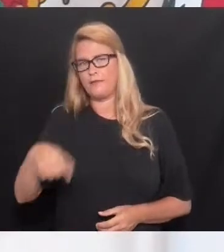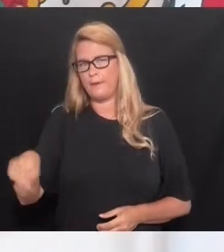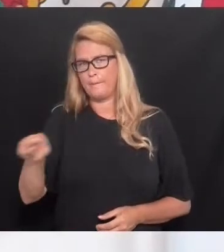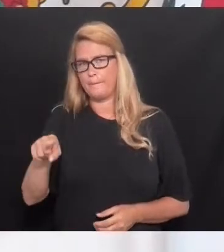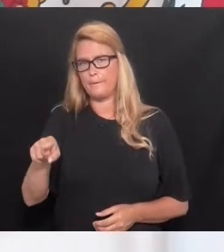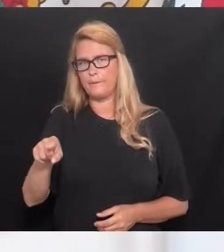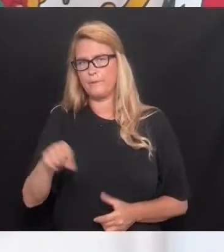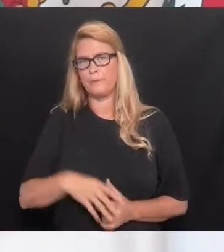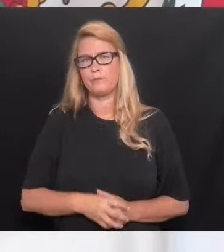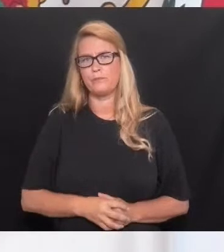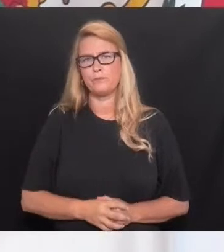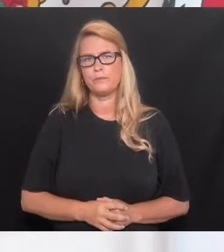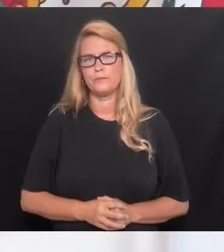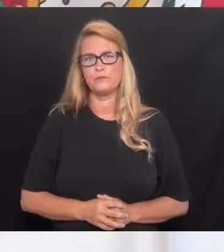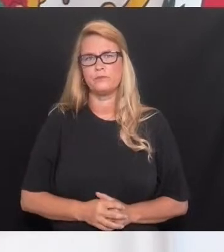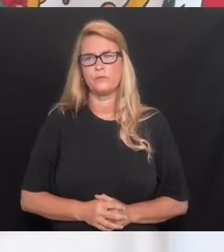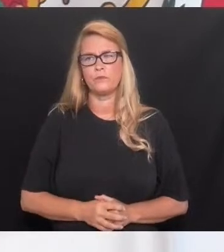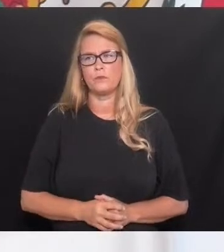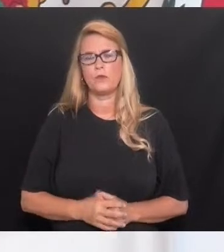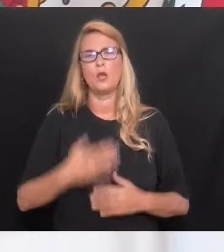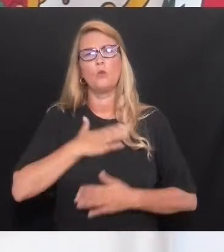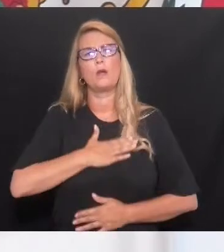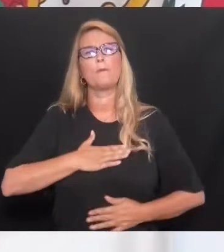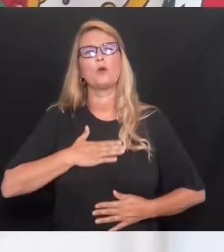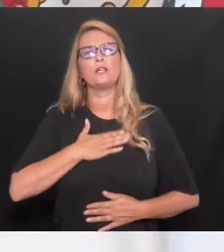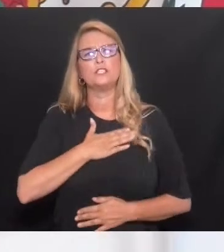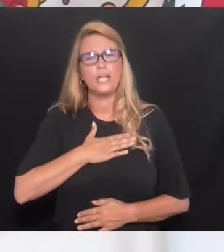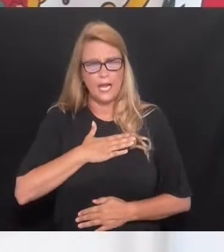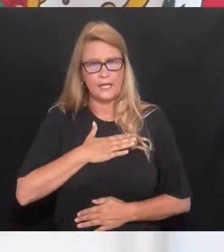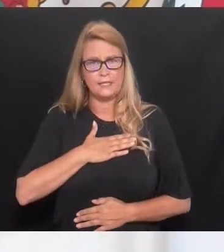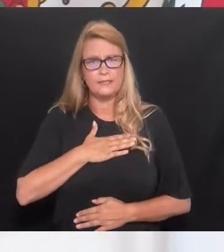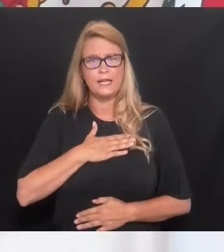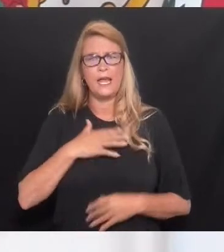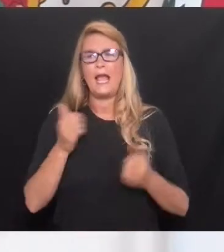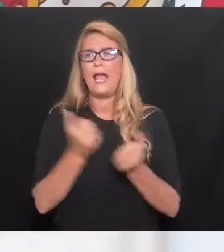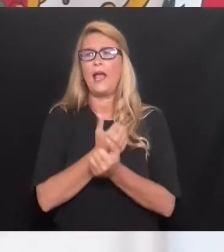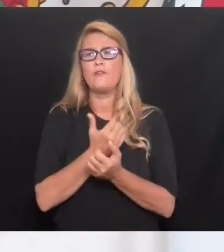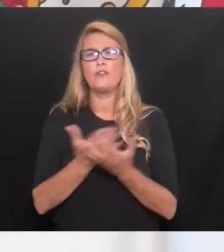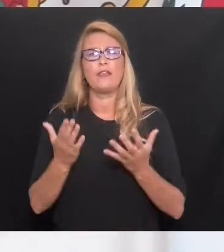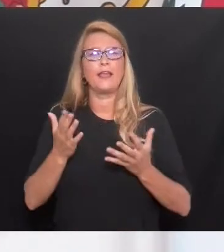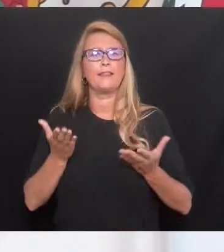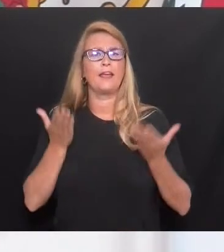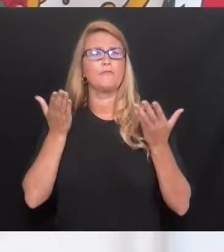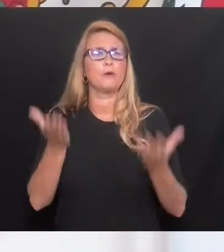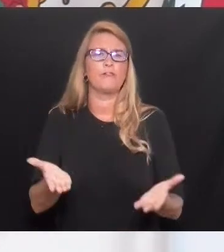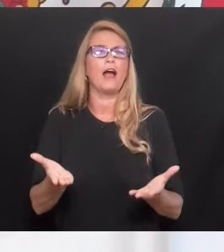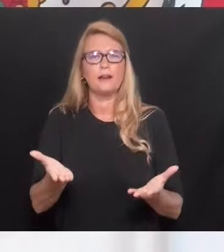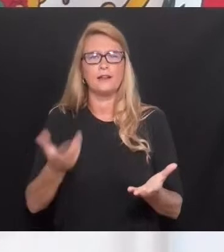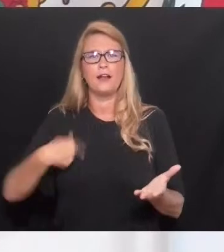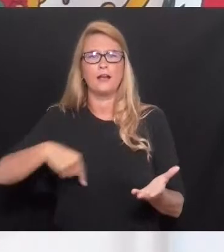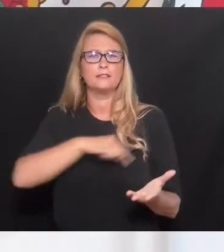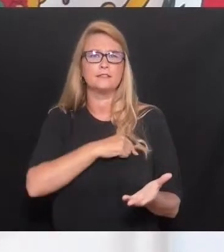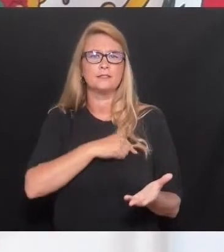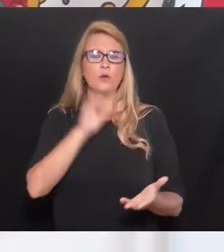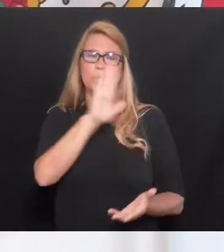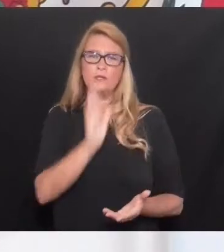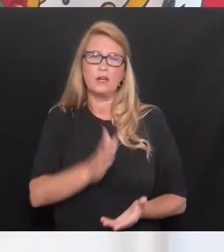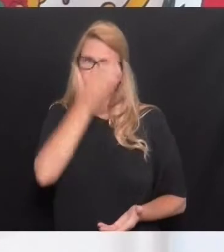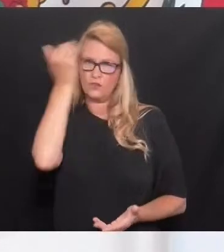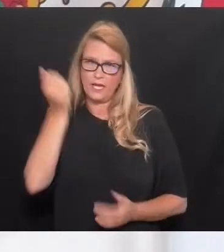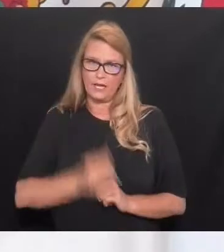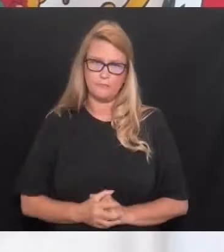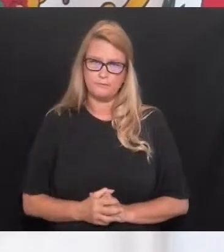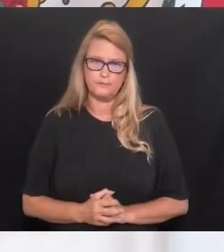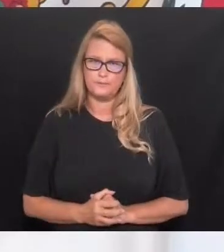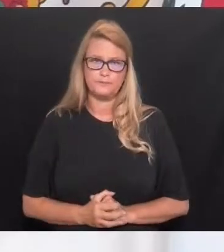you know, the appreciation level for all that they've given us is also never forgotten.